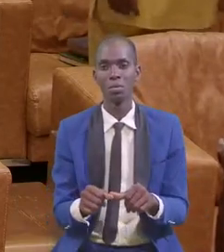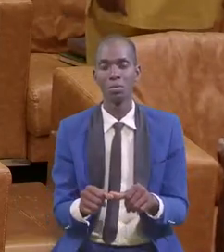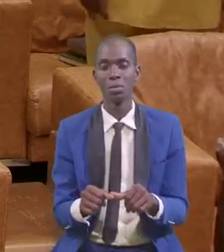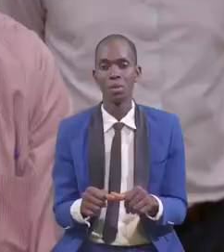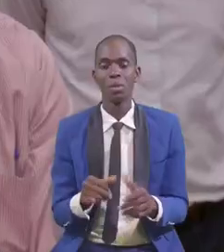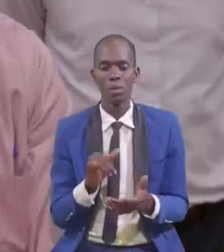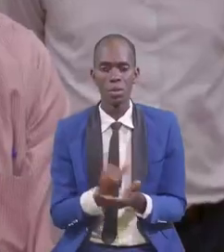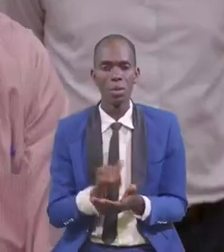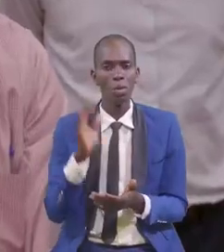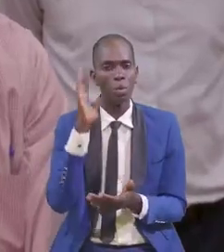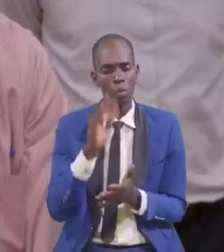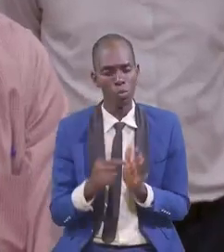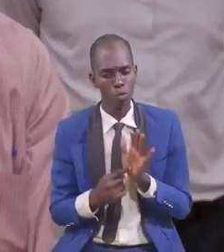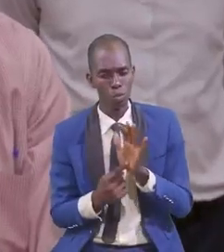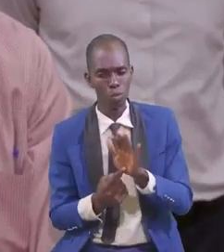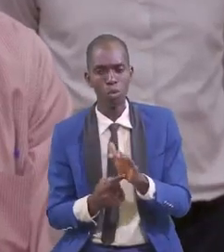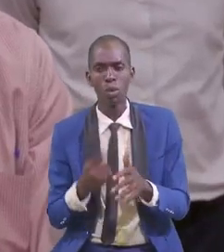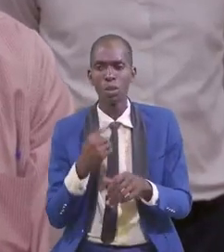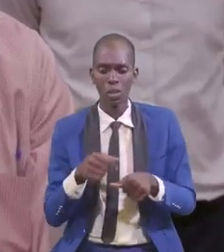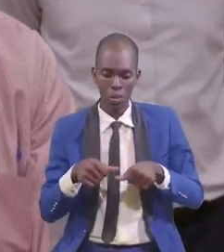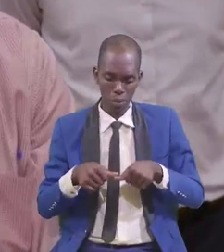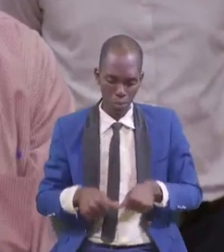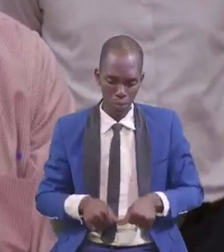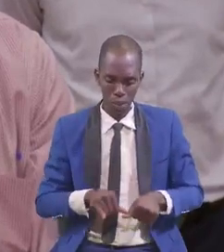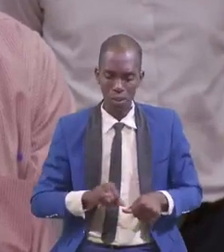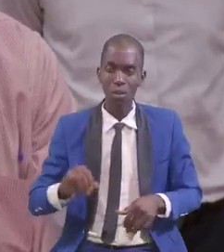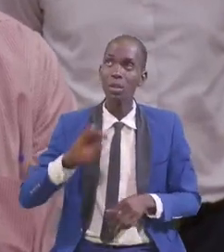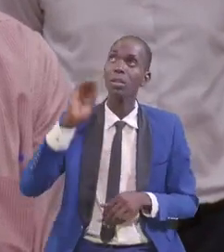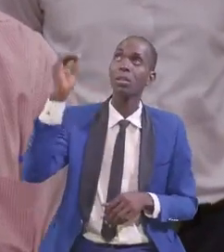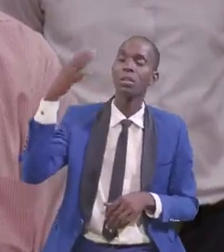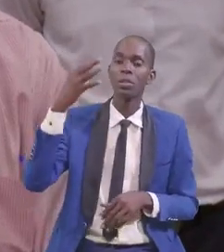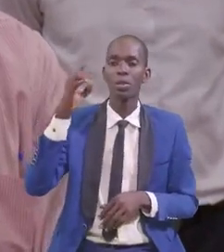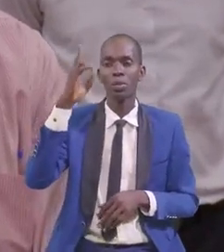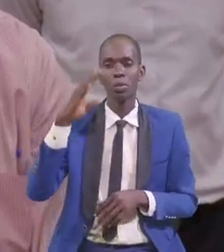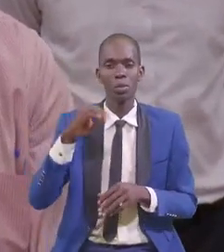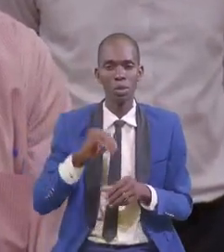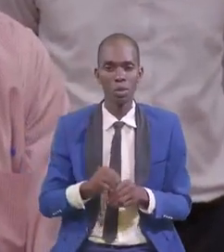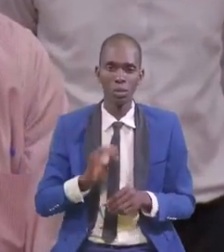that will show the abiding grace of God in his life.